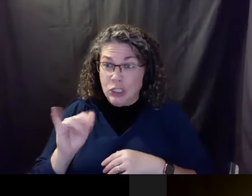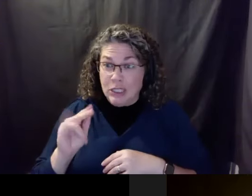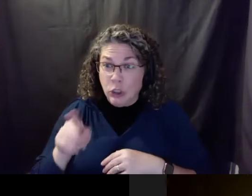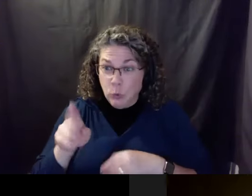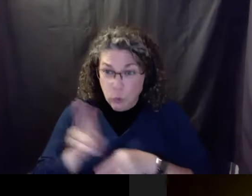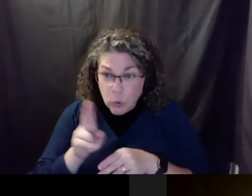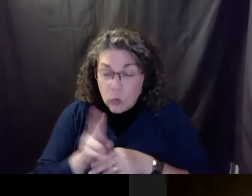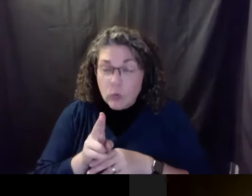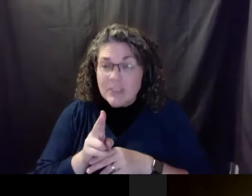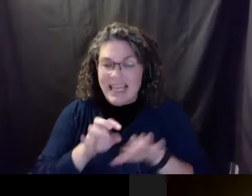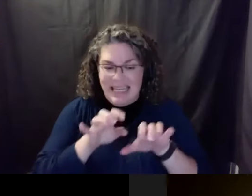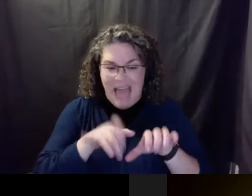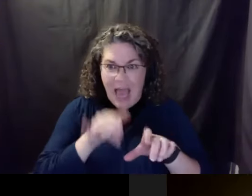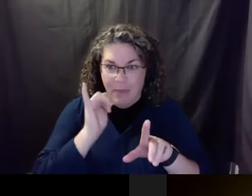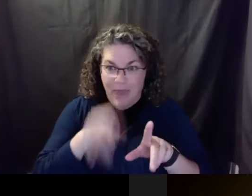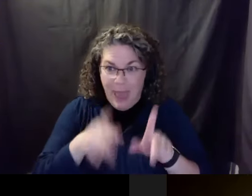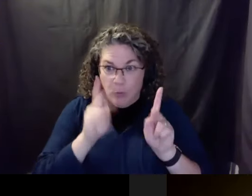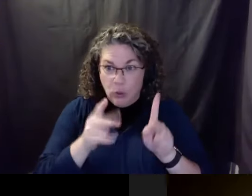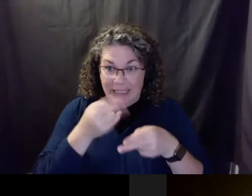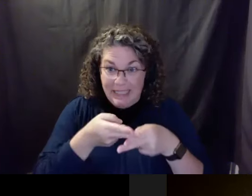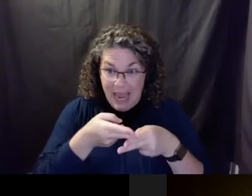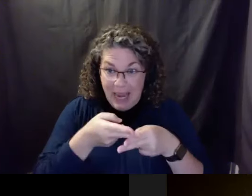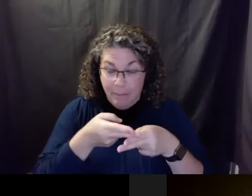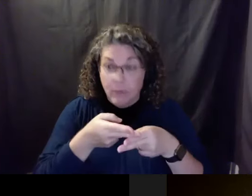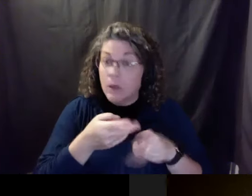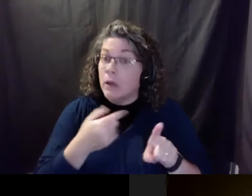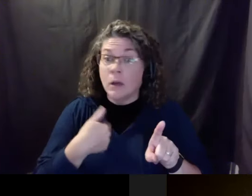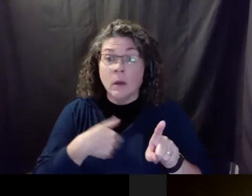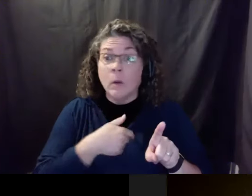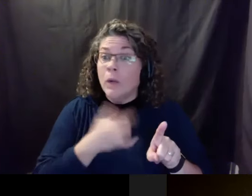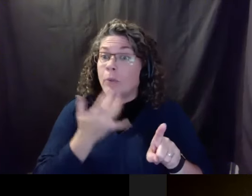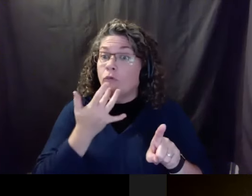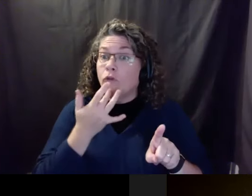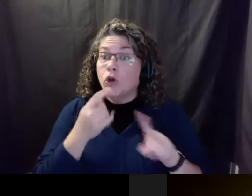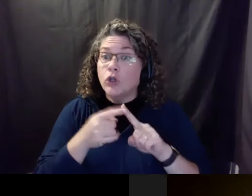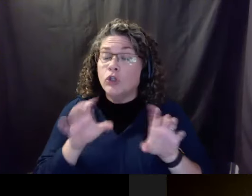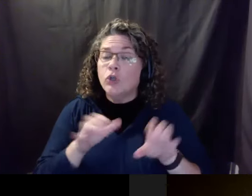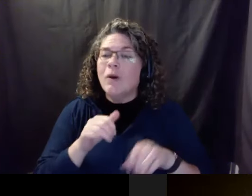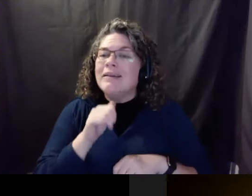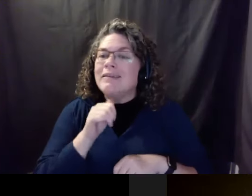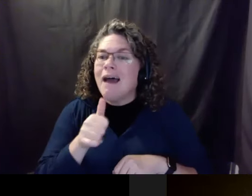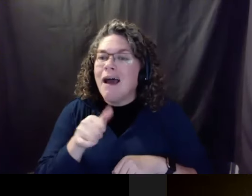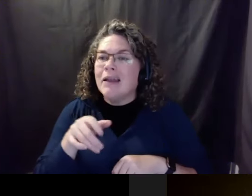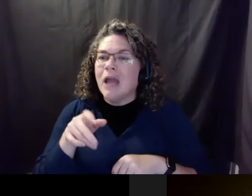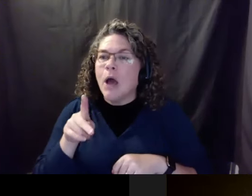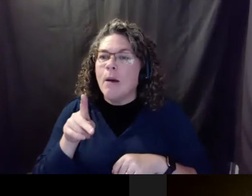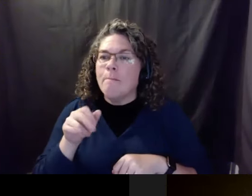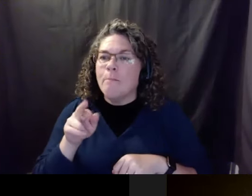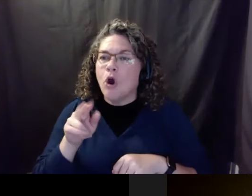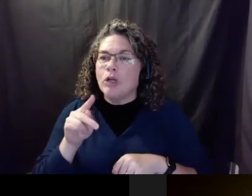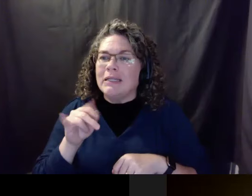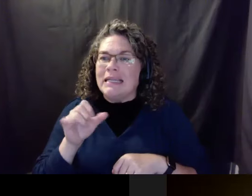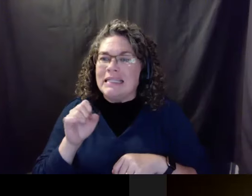name, and we prefer to do a nonpartisan type of search. If you would like to know what that